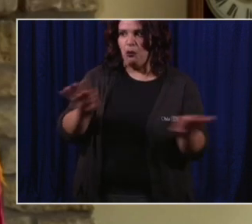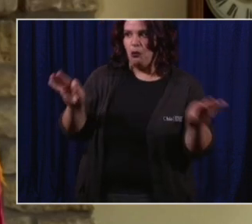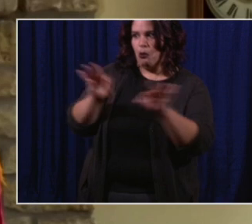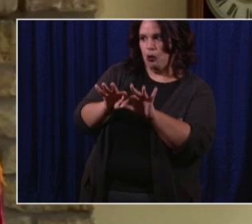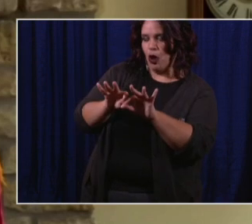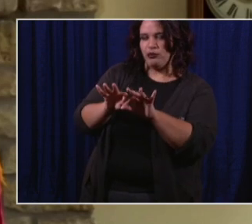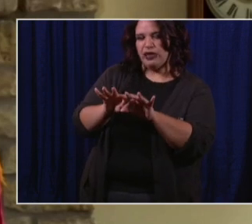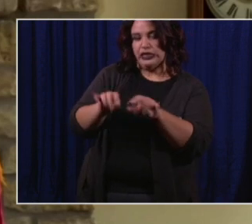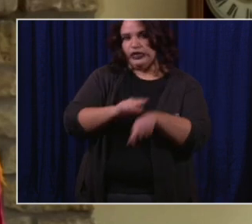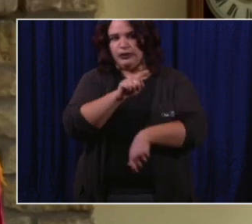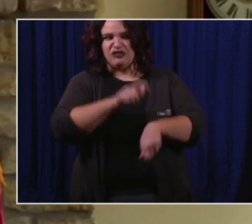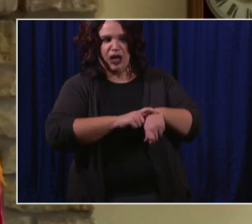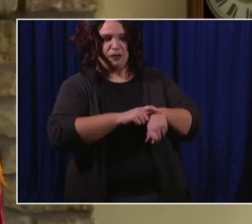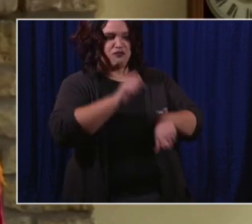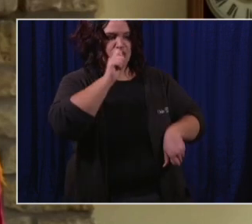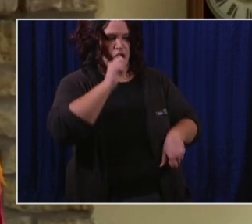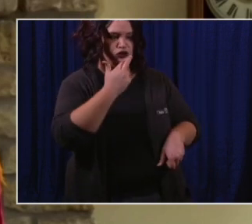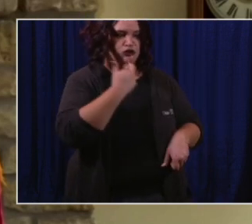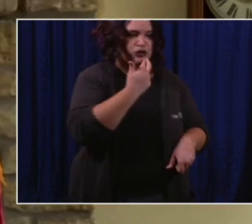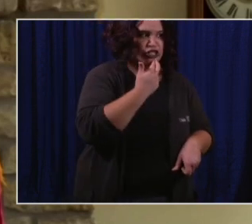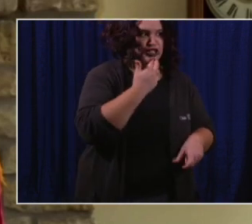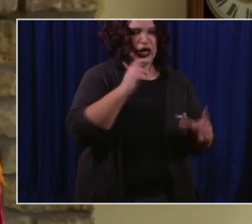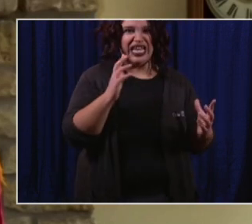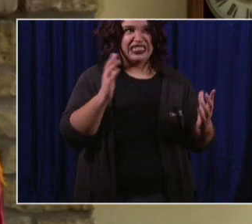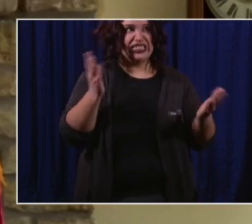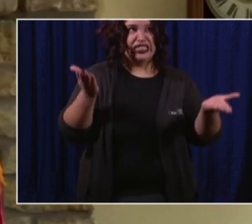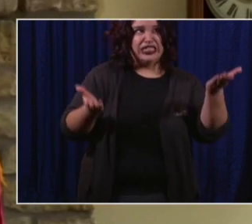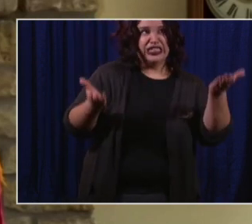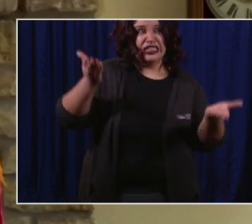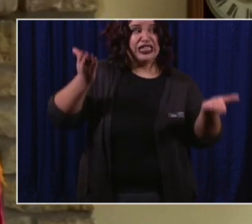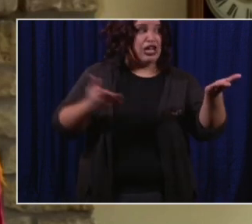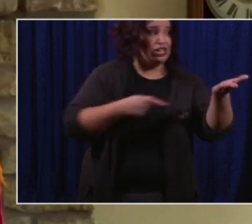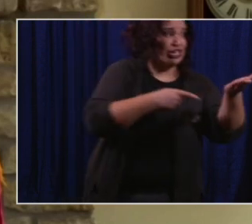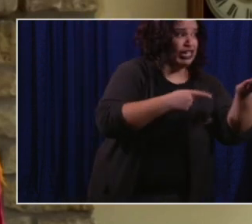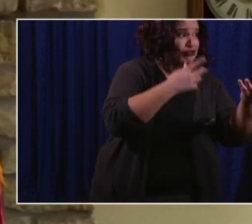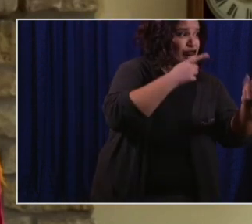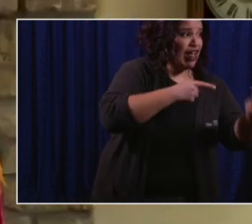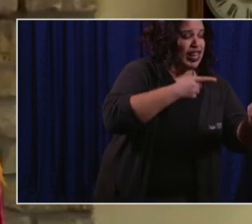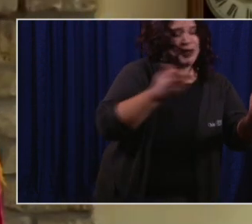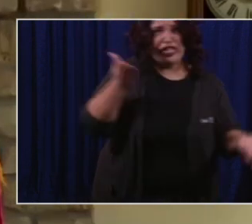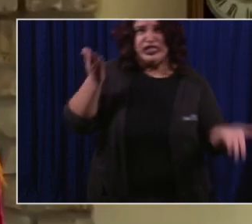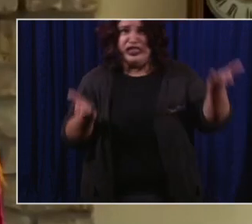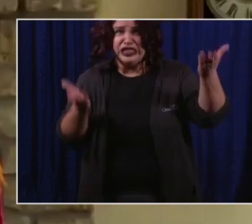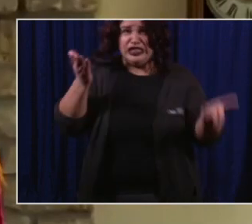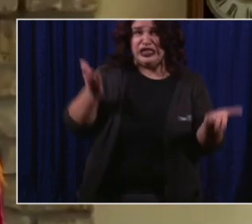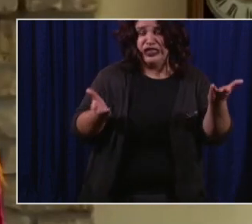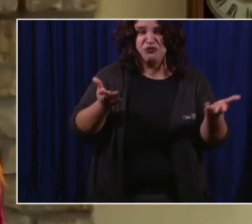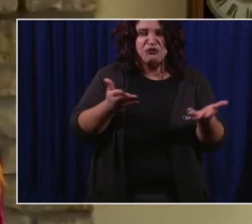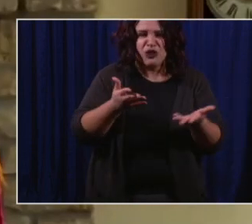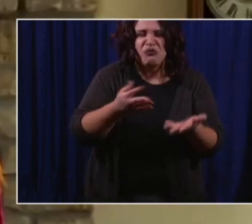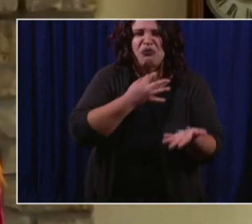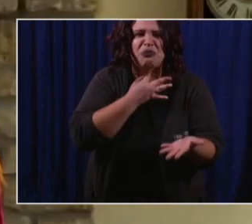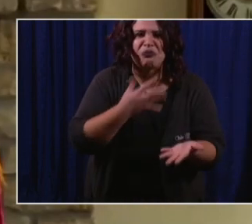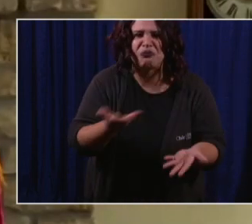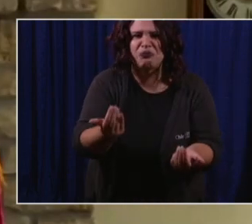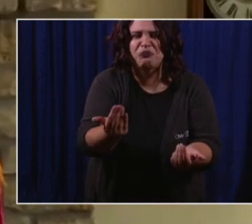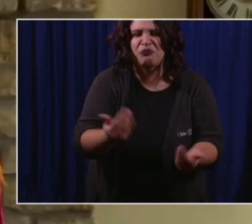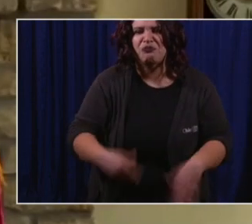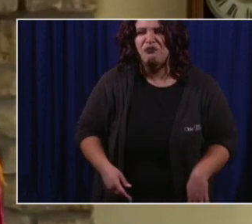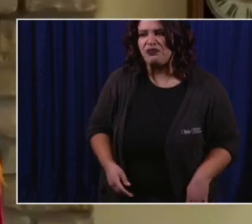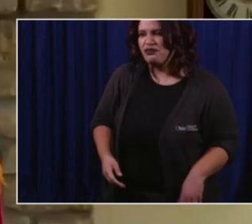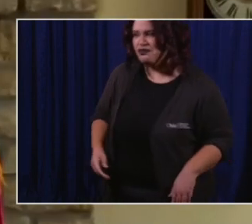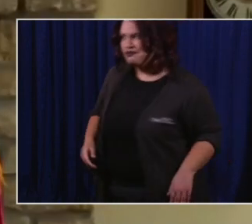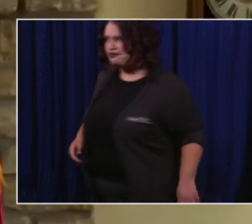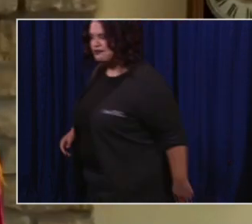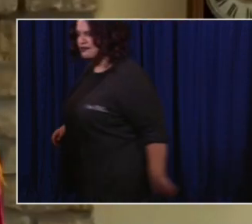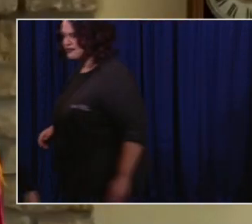of these bars and restaurants that are hurting because of this order. Sure. Mayor Ginther and I talk at least twice a week,